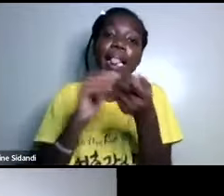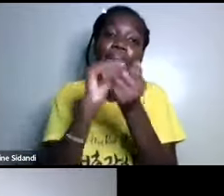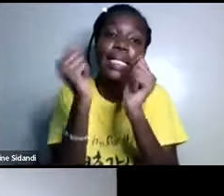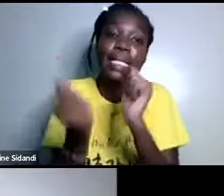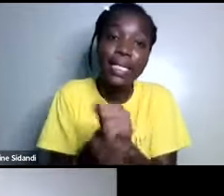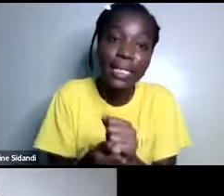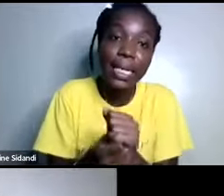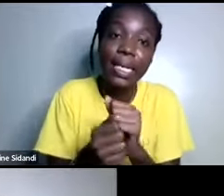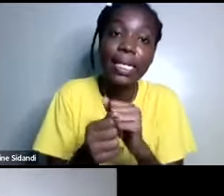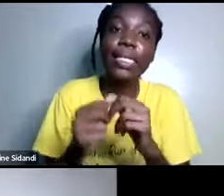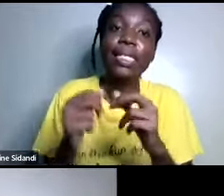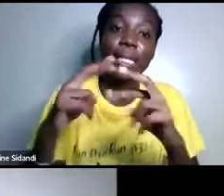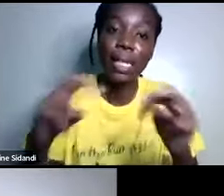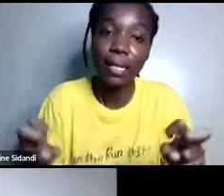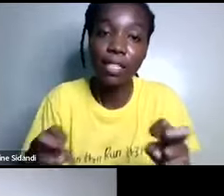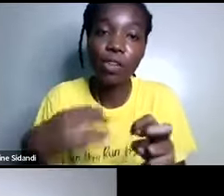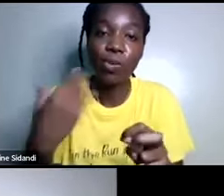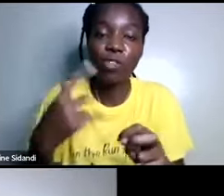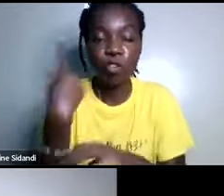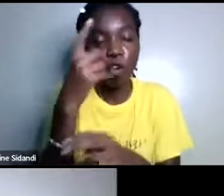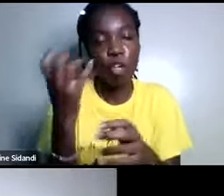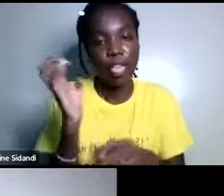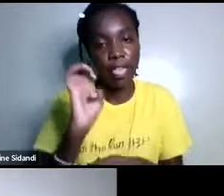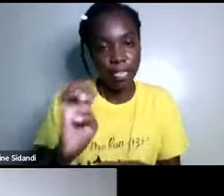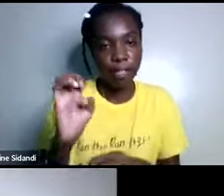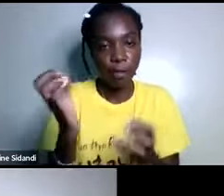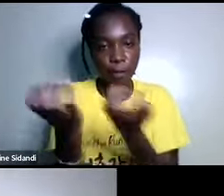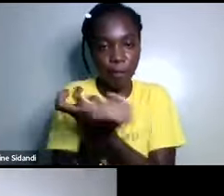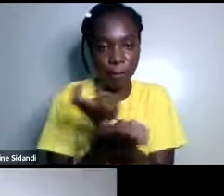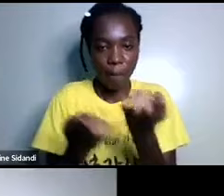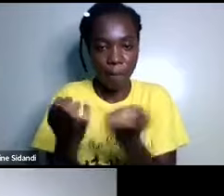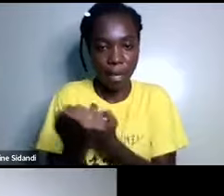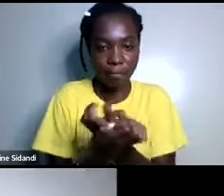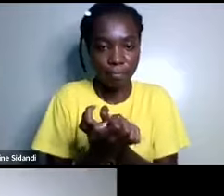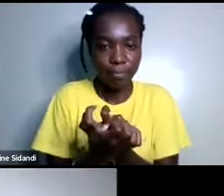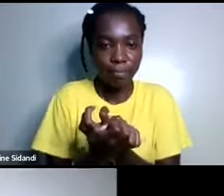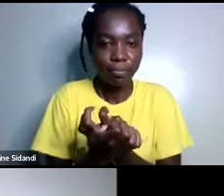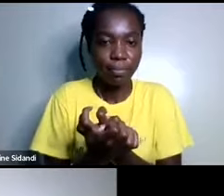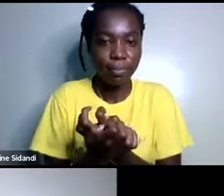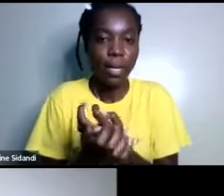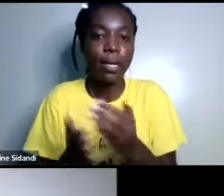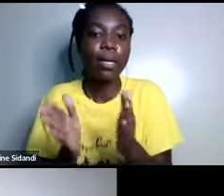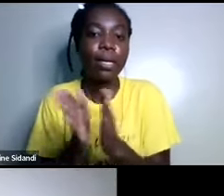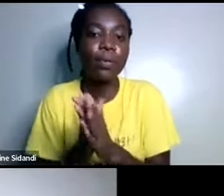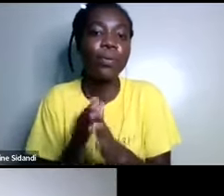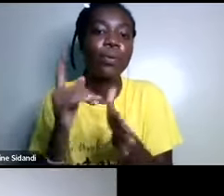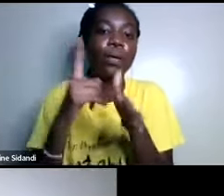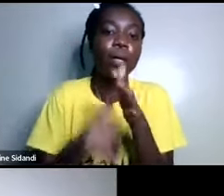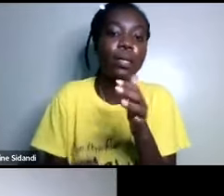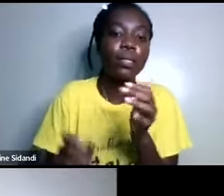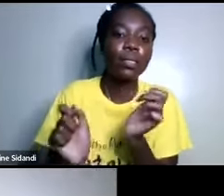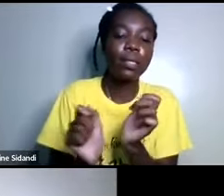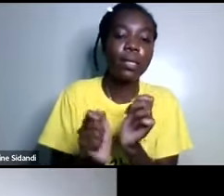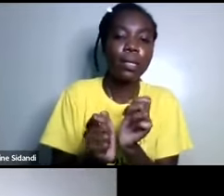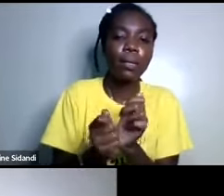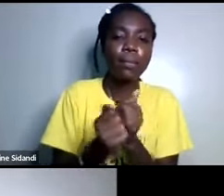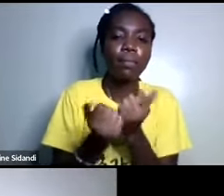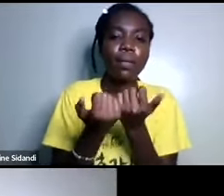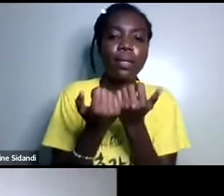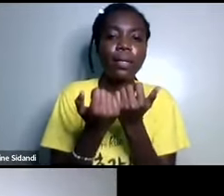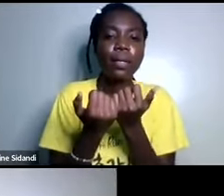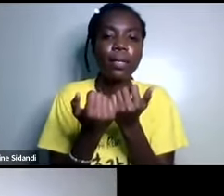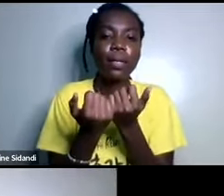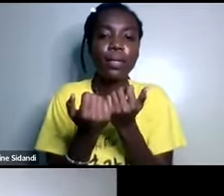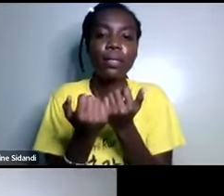applies a lot for e-commerce businesses. What happens is a conversion rate helps in terms